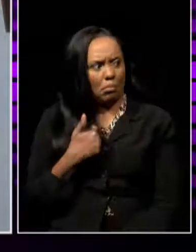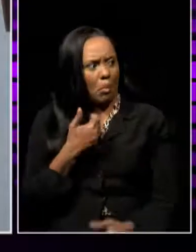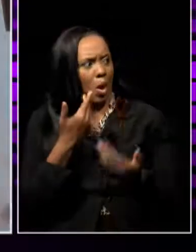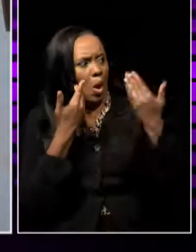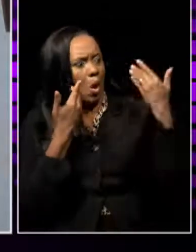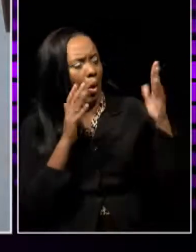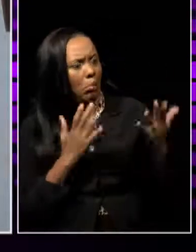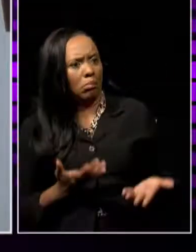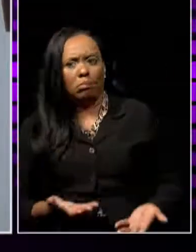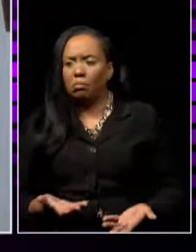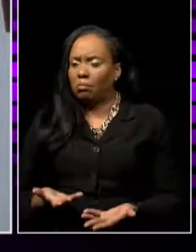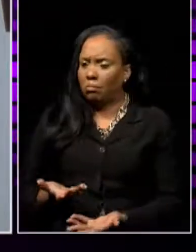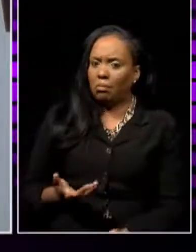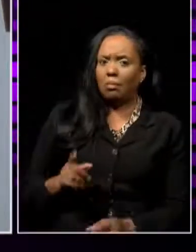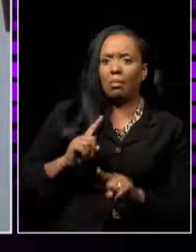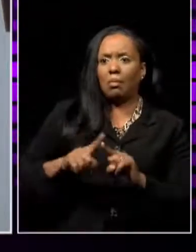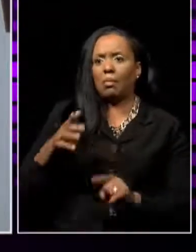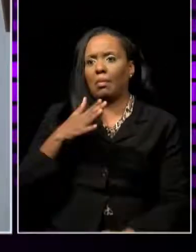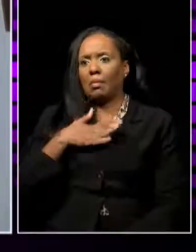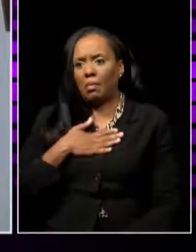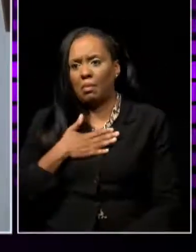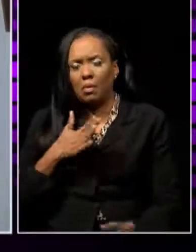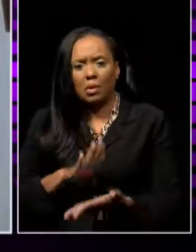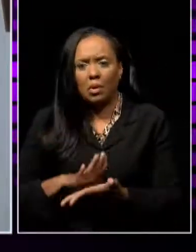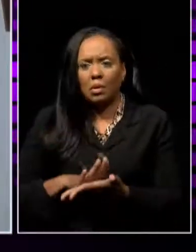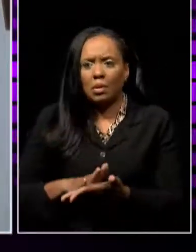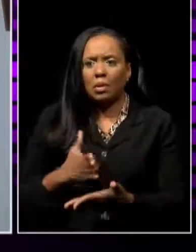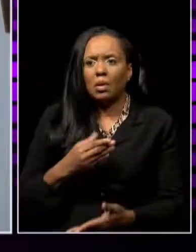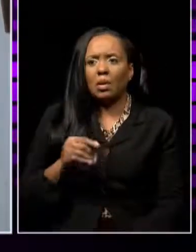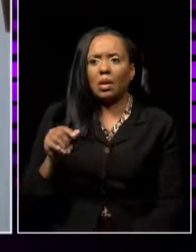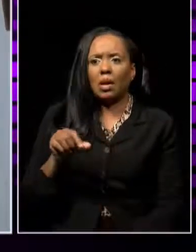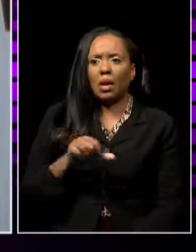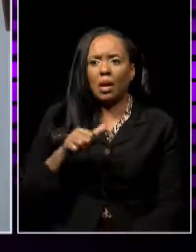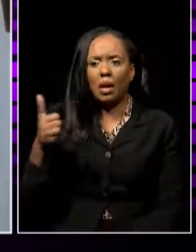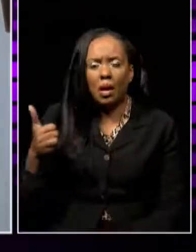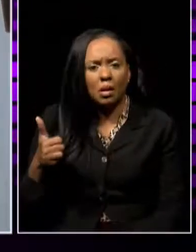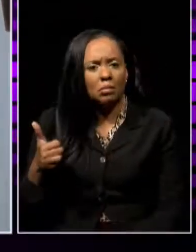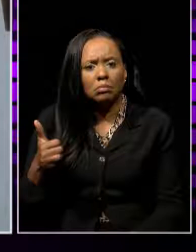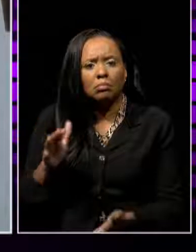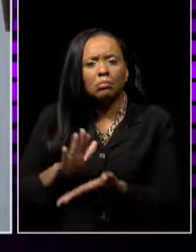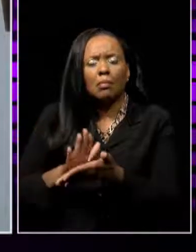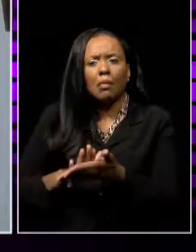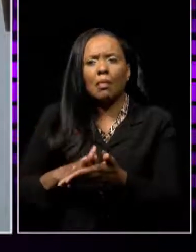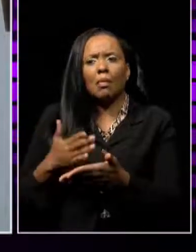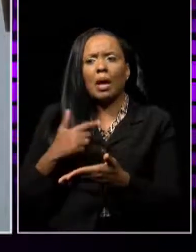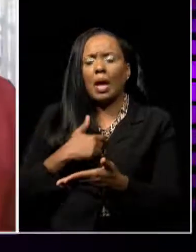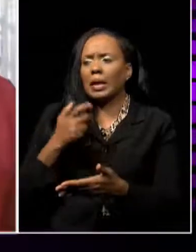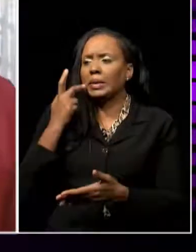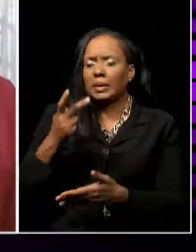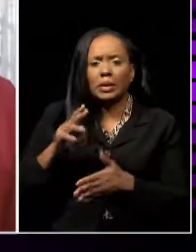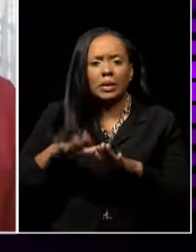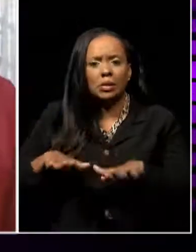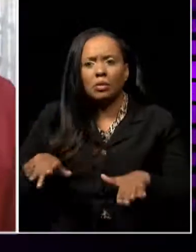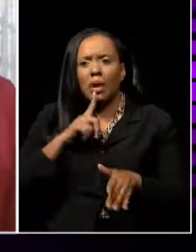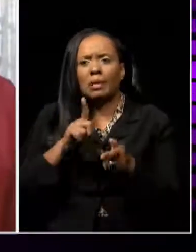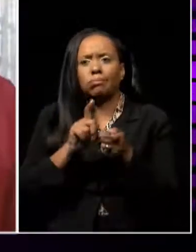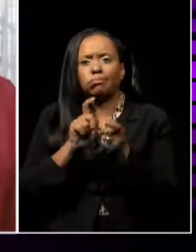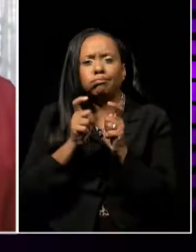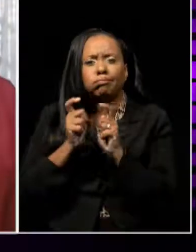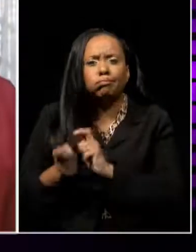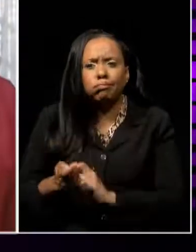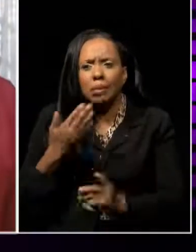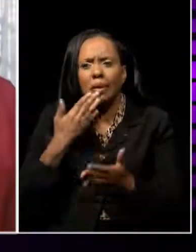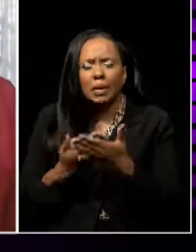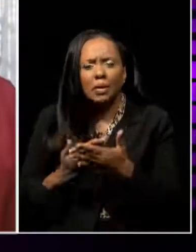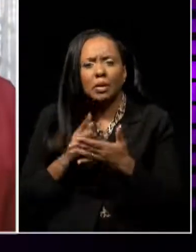can say, and at some of the schools I heard ITC speak of, I found that they adapted very well. Yes. So a